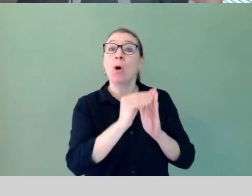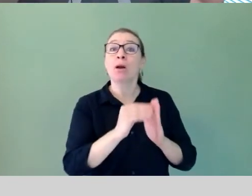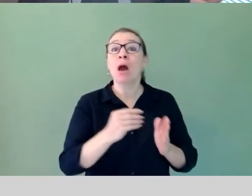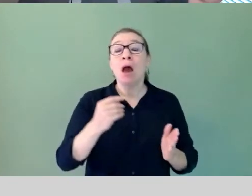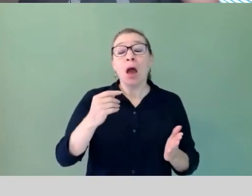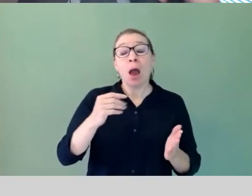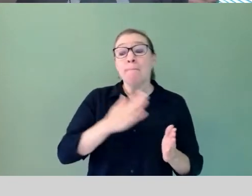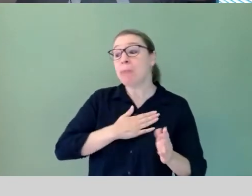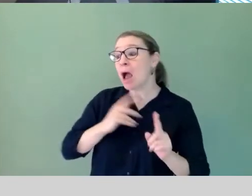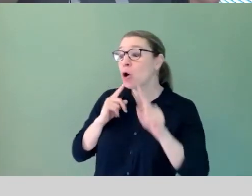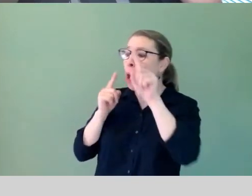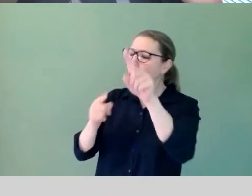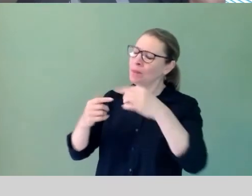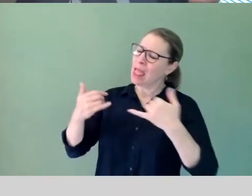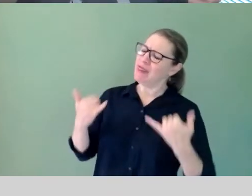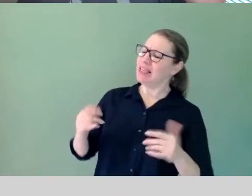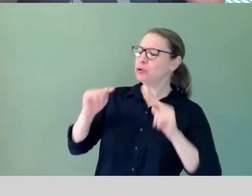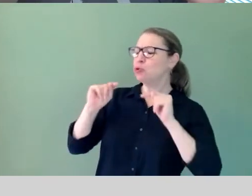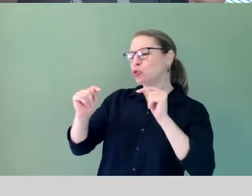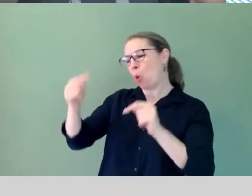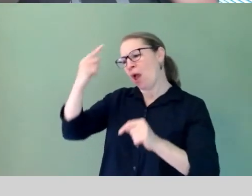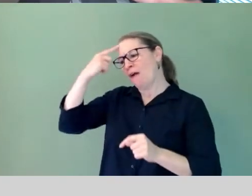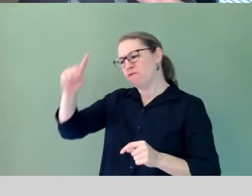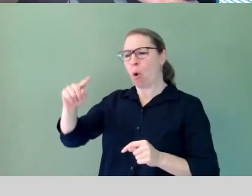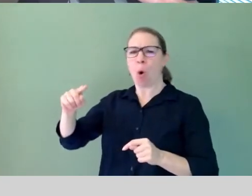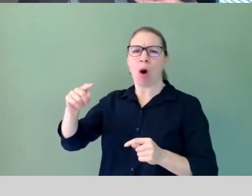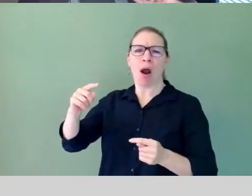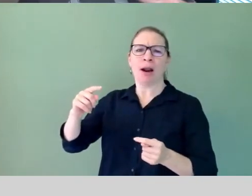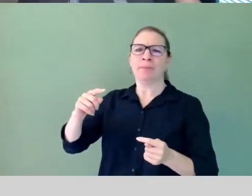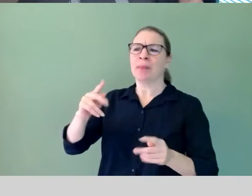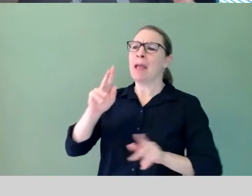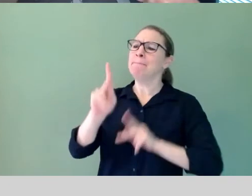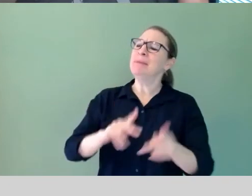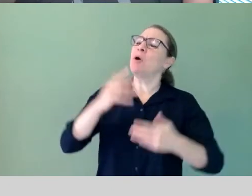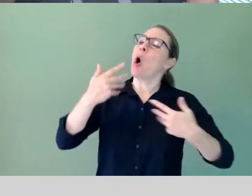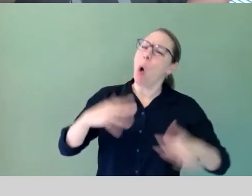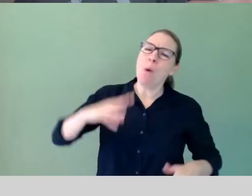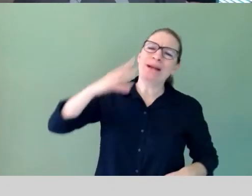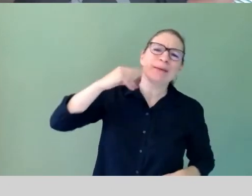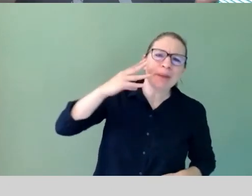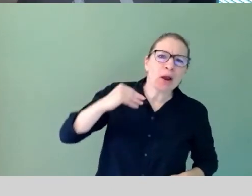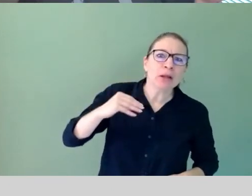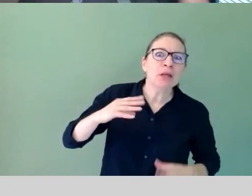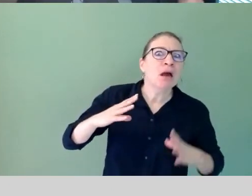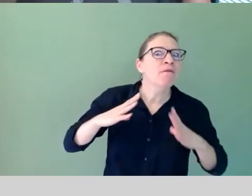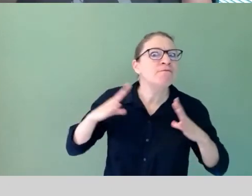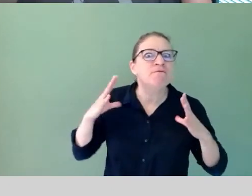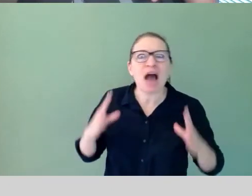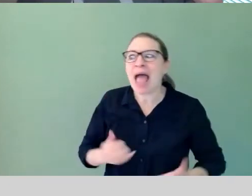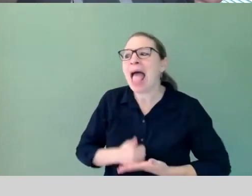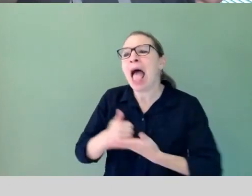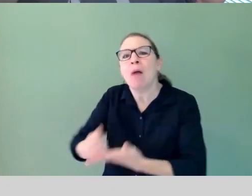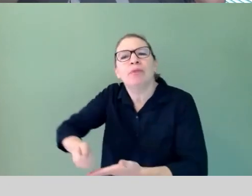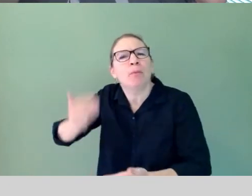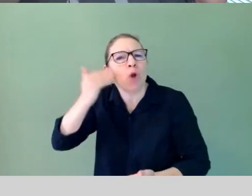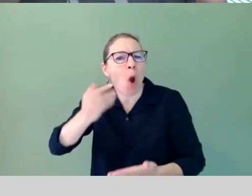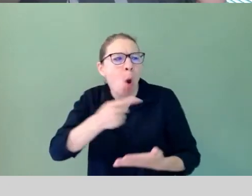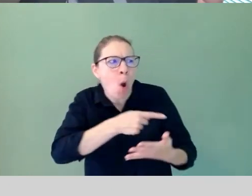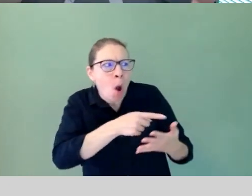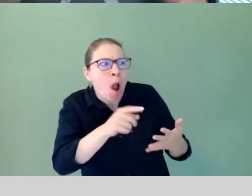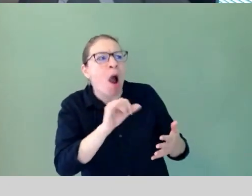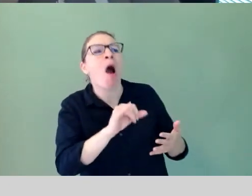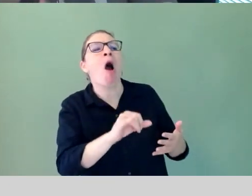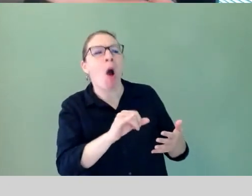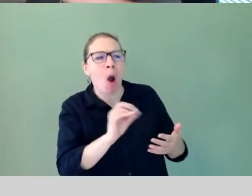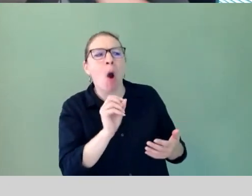so-and-so. Like, you need to have this level of experience and you need to have these prerequisites before you do this tutorial. Doing something like this will inform the reader up front